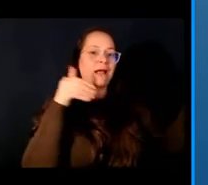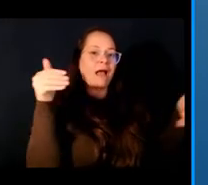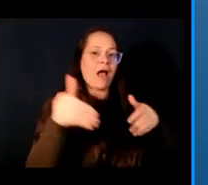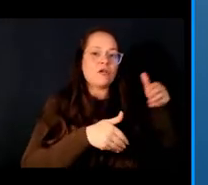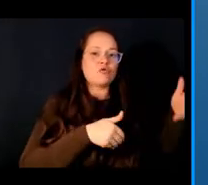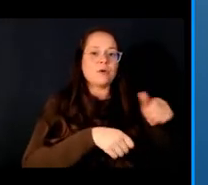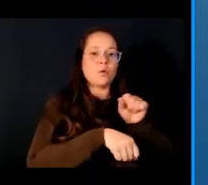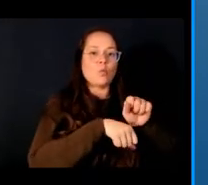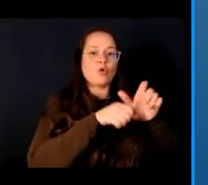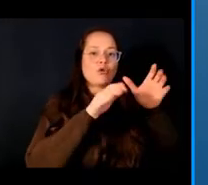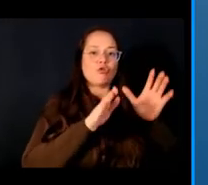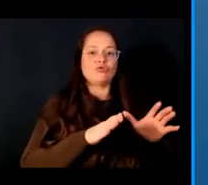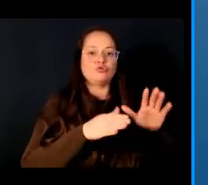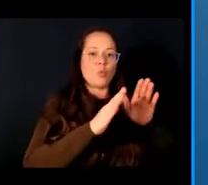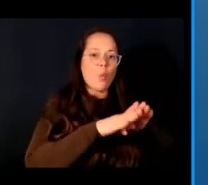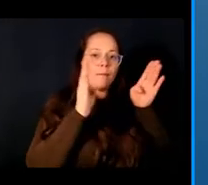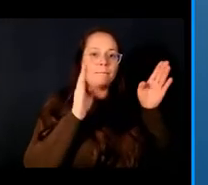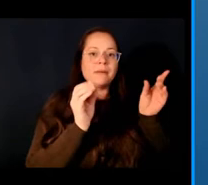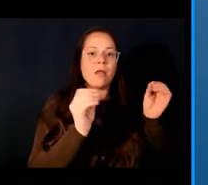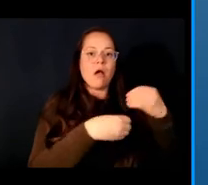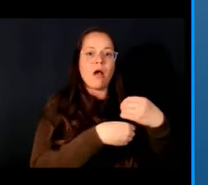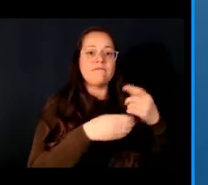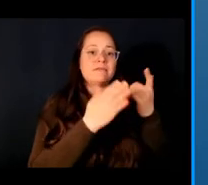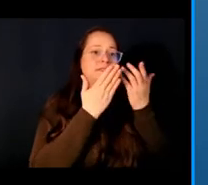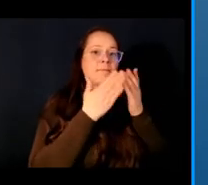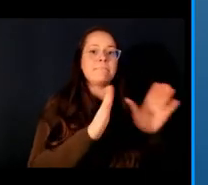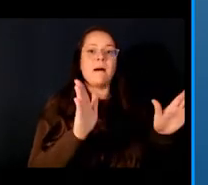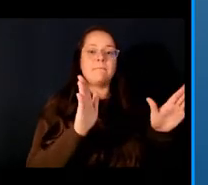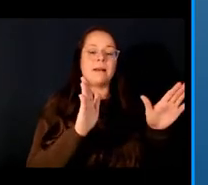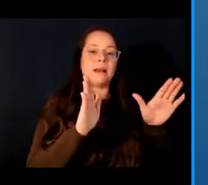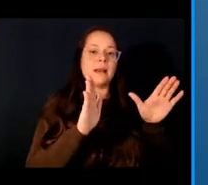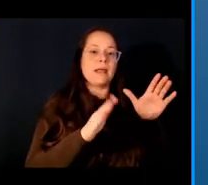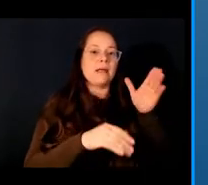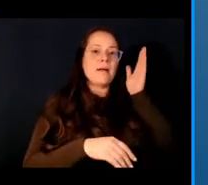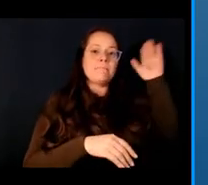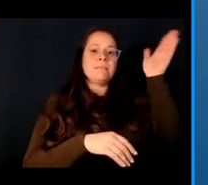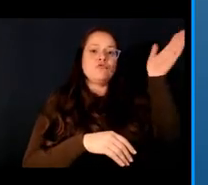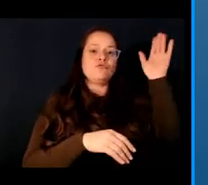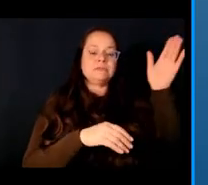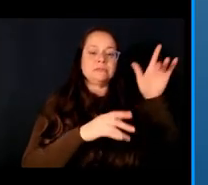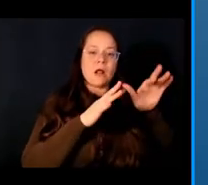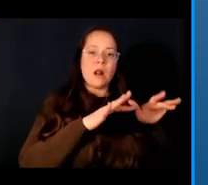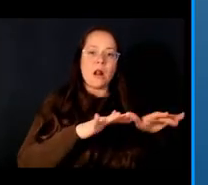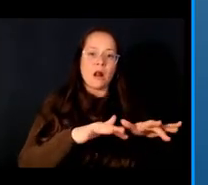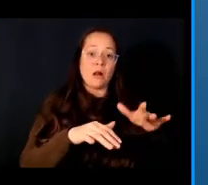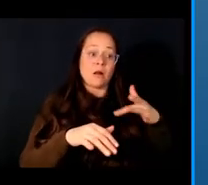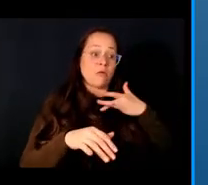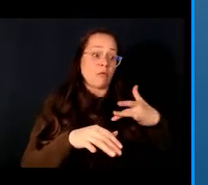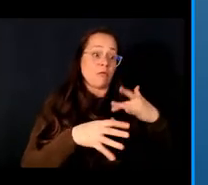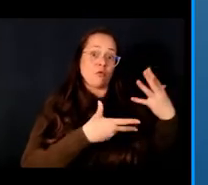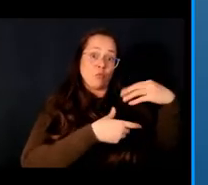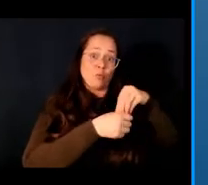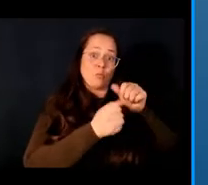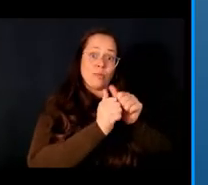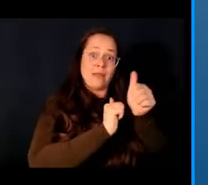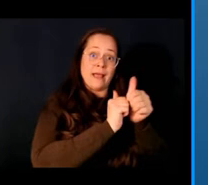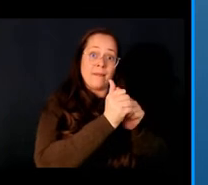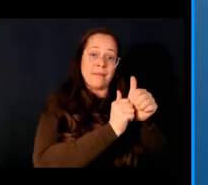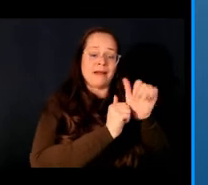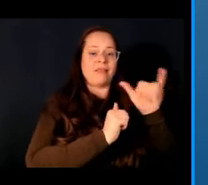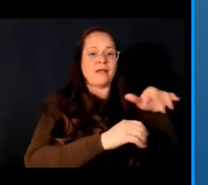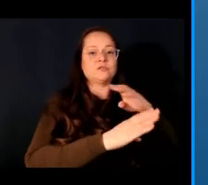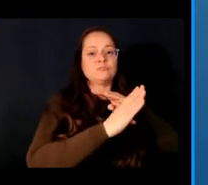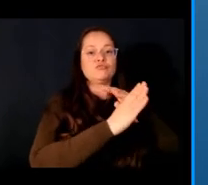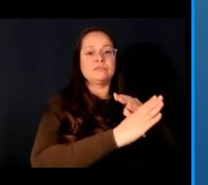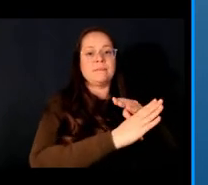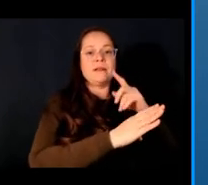an office making public appearances holding news conferences all the normal things we associate with campaigning are prohibited for a